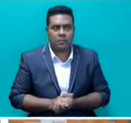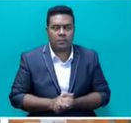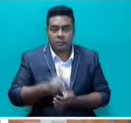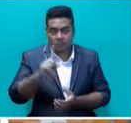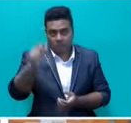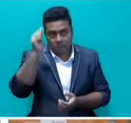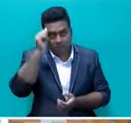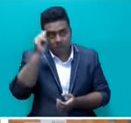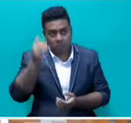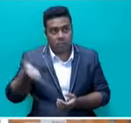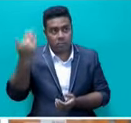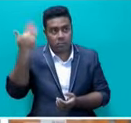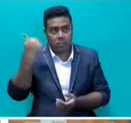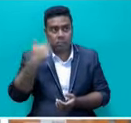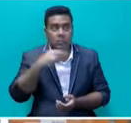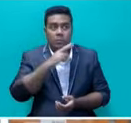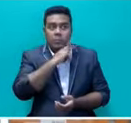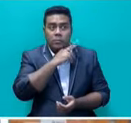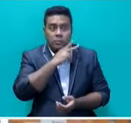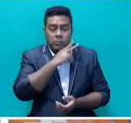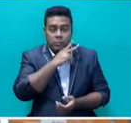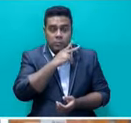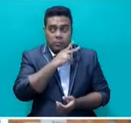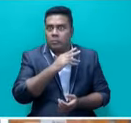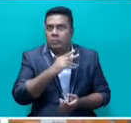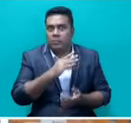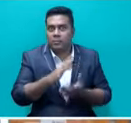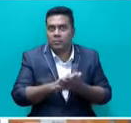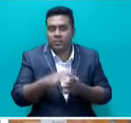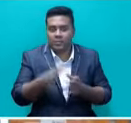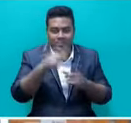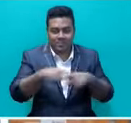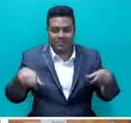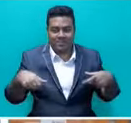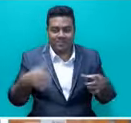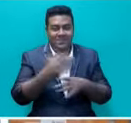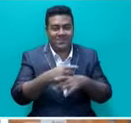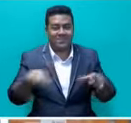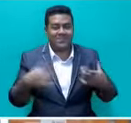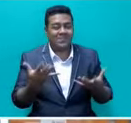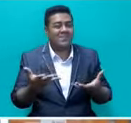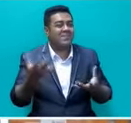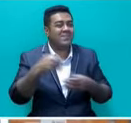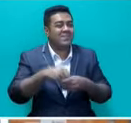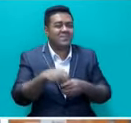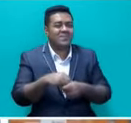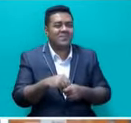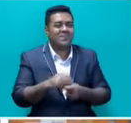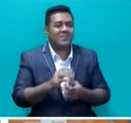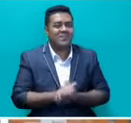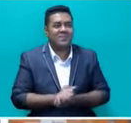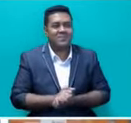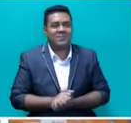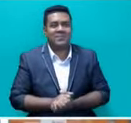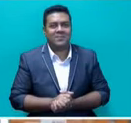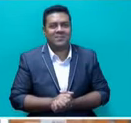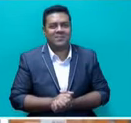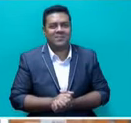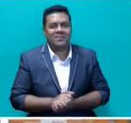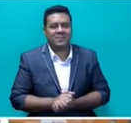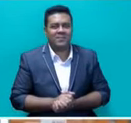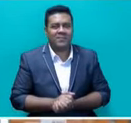as your days as a prosecutor that the courts have developed the jurisprudence around this. One of the problems we have